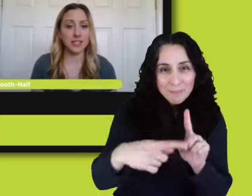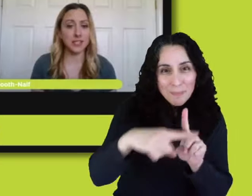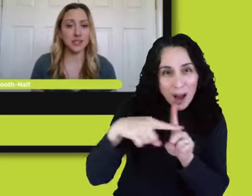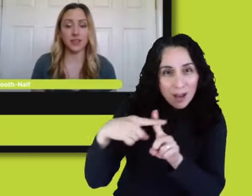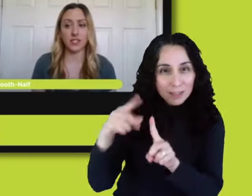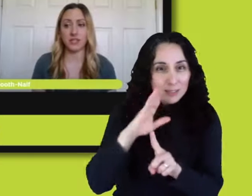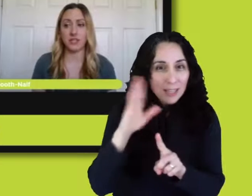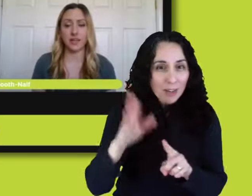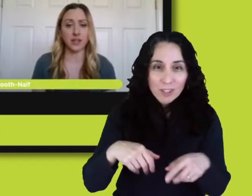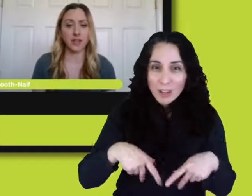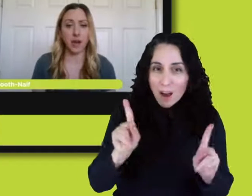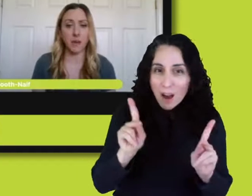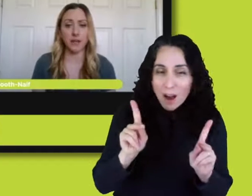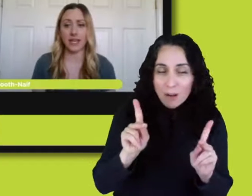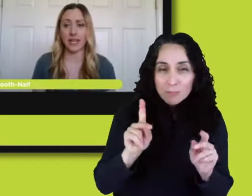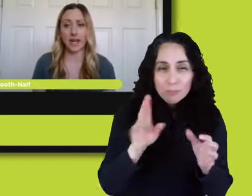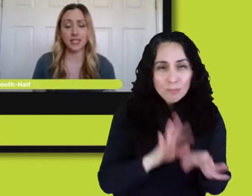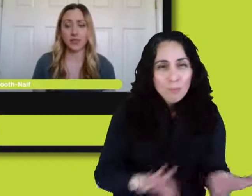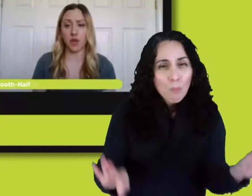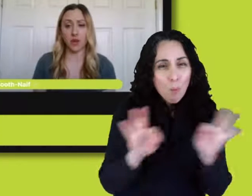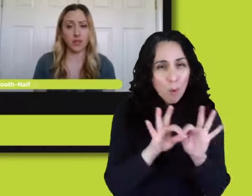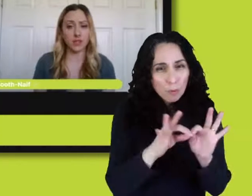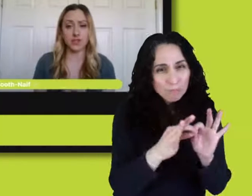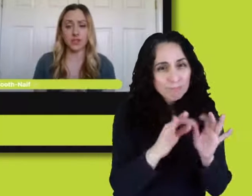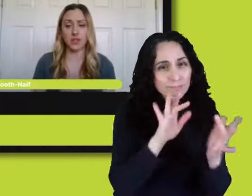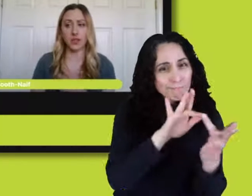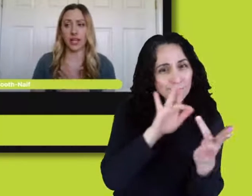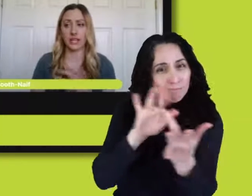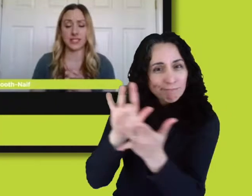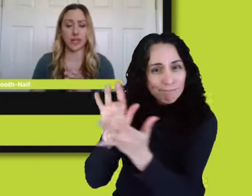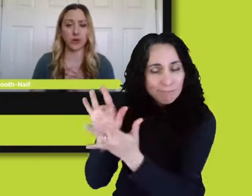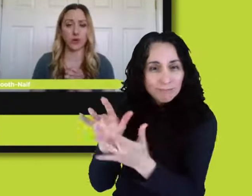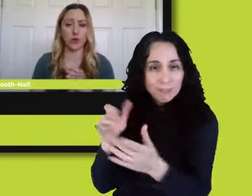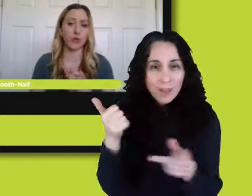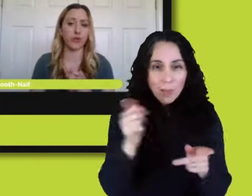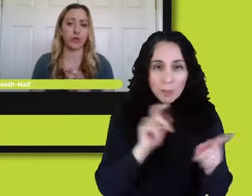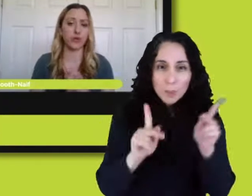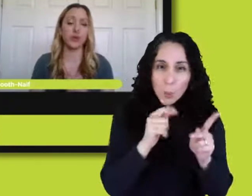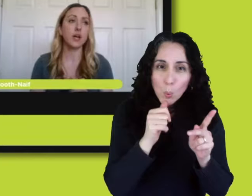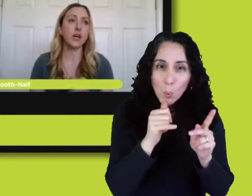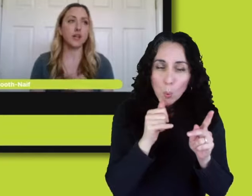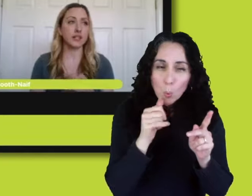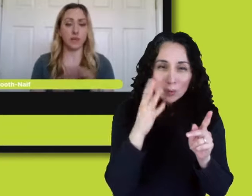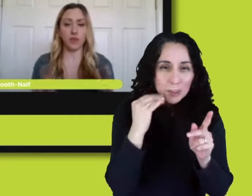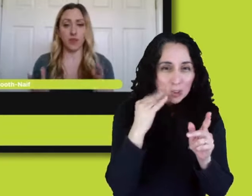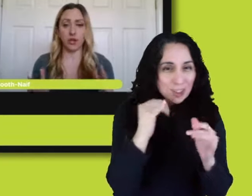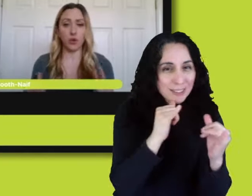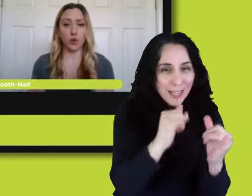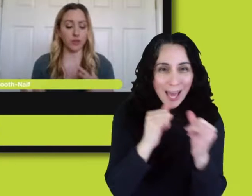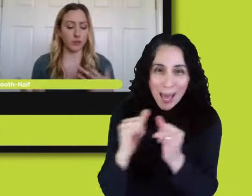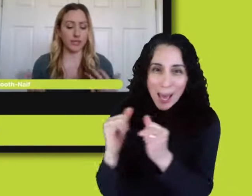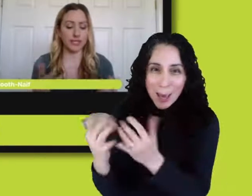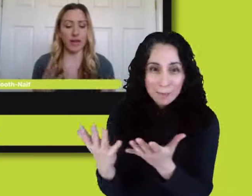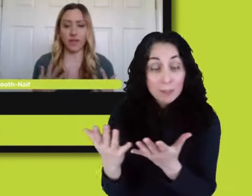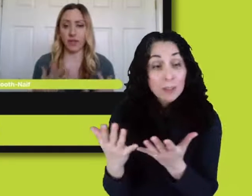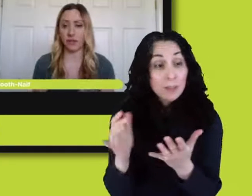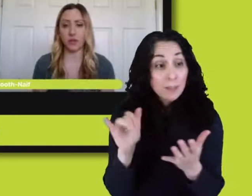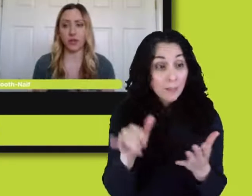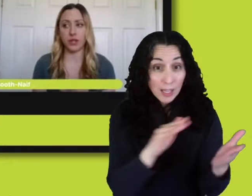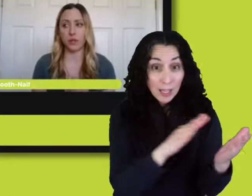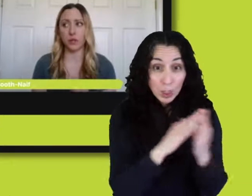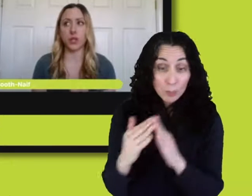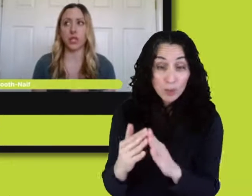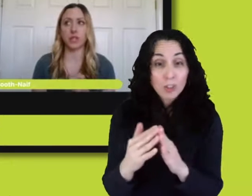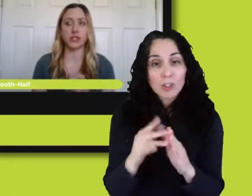stay positive and just never give up and connect with others, like I said, who are going through the same thing that you're going through, because having